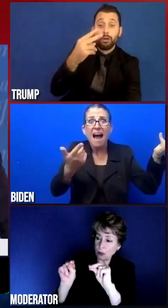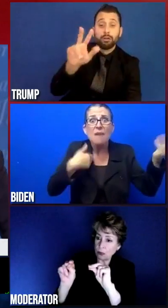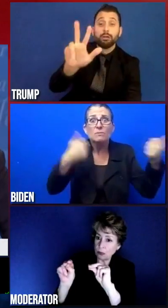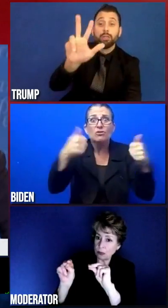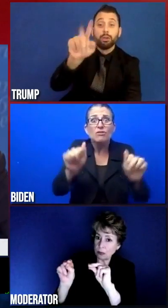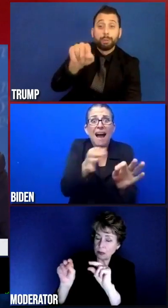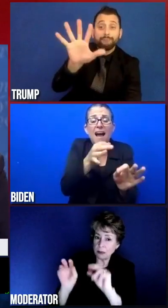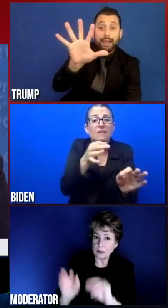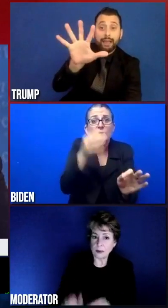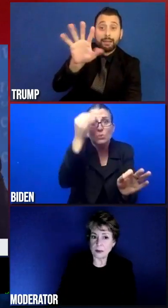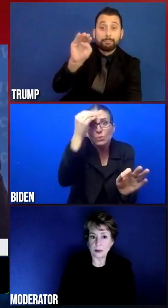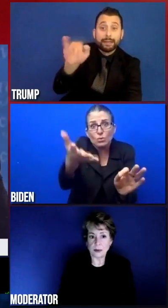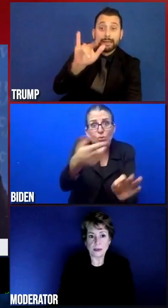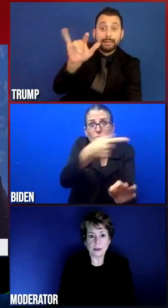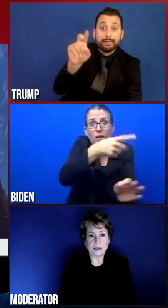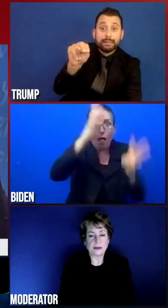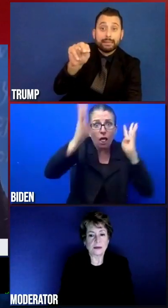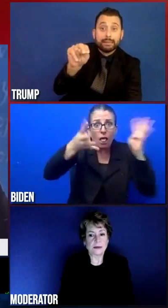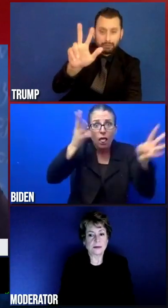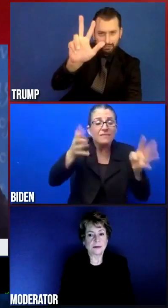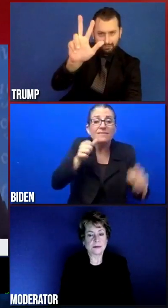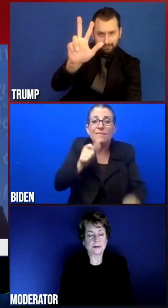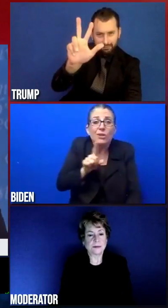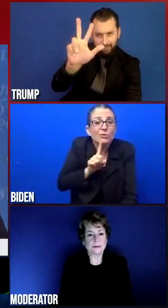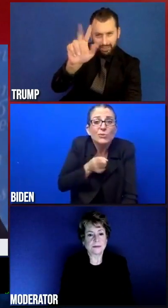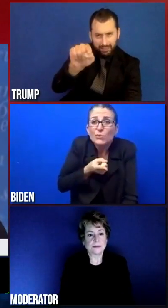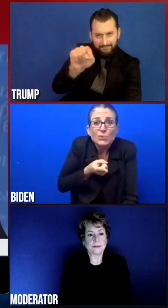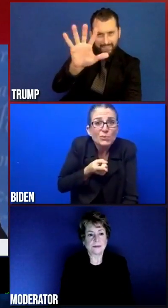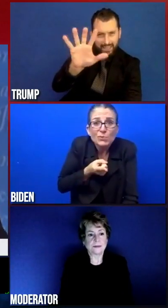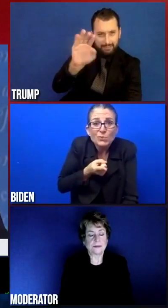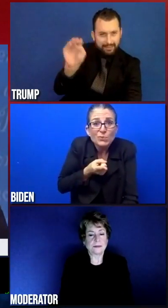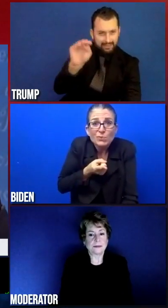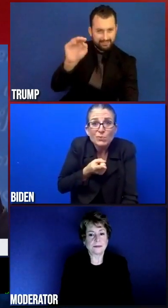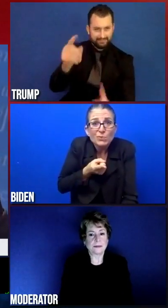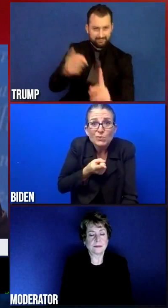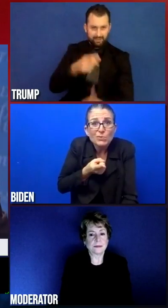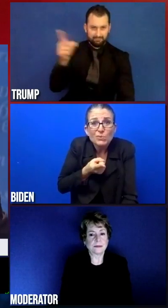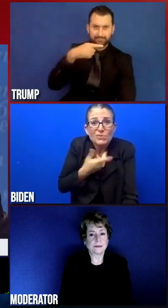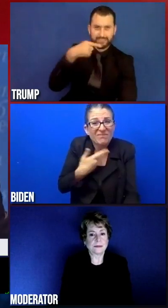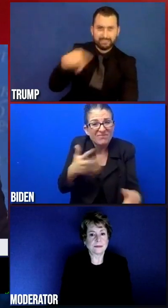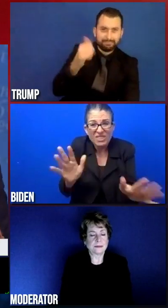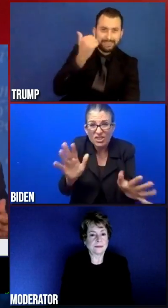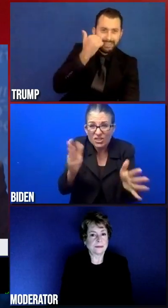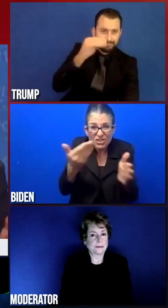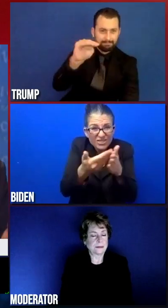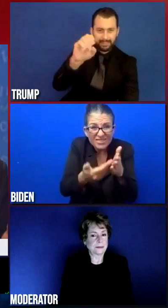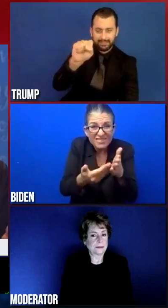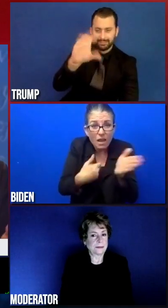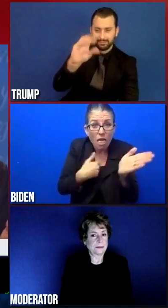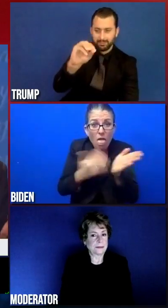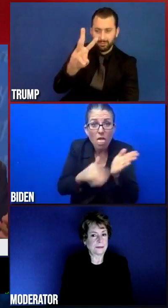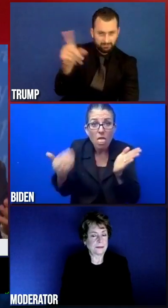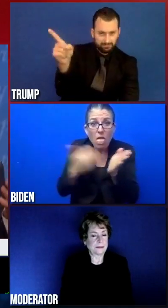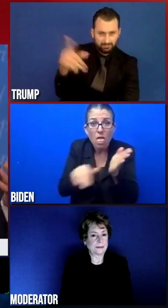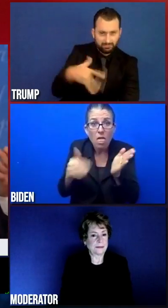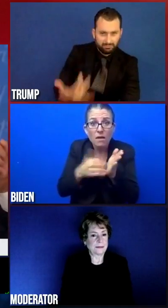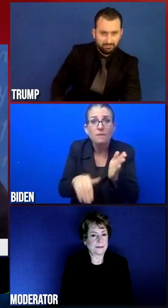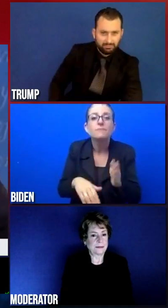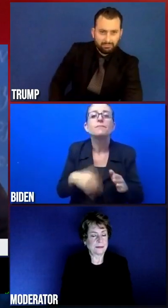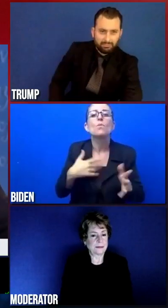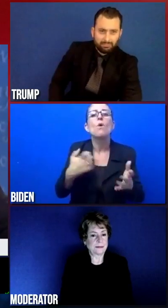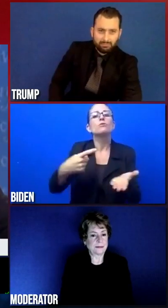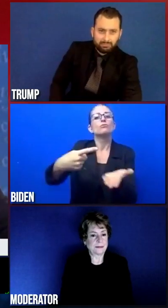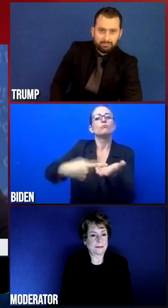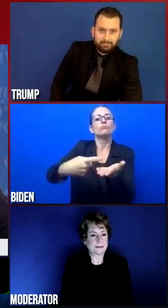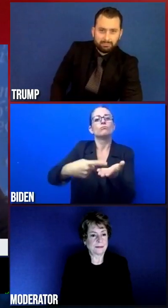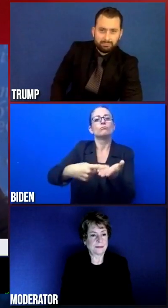million It from did- Moscow? Look, here's the deal. We want to talk about families and ethics. I don't want to do that. I mean, his